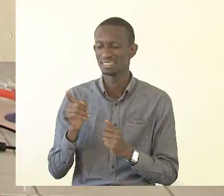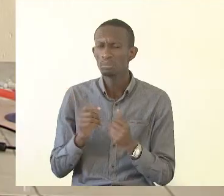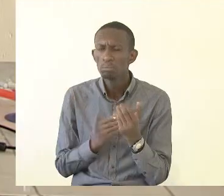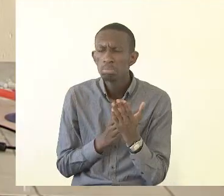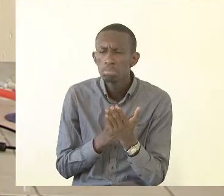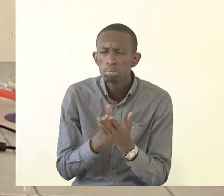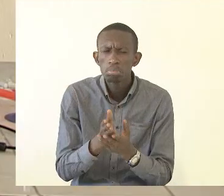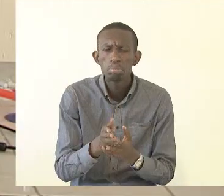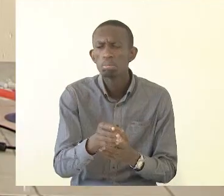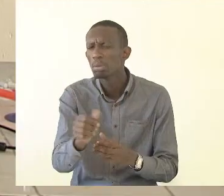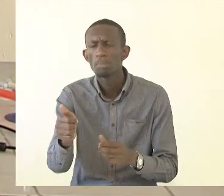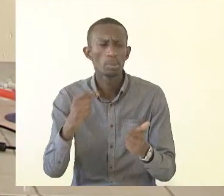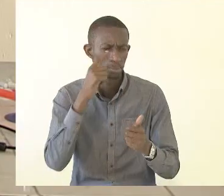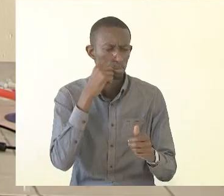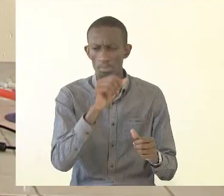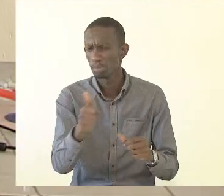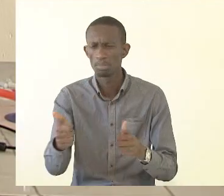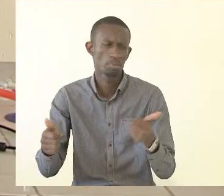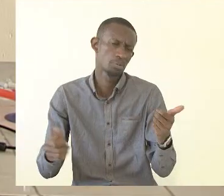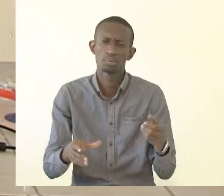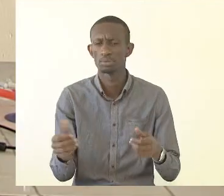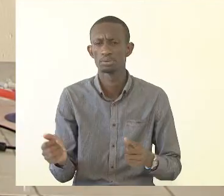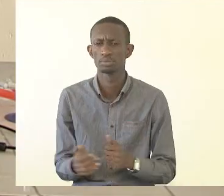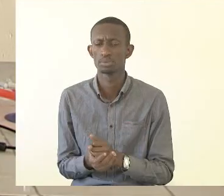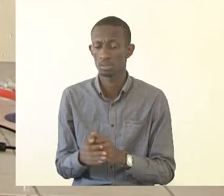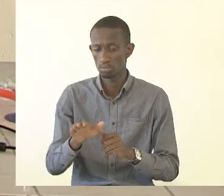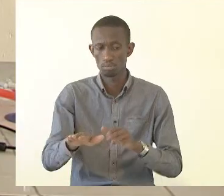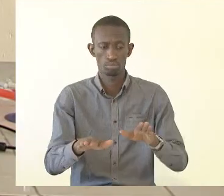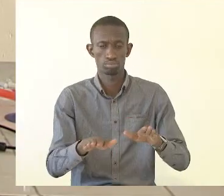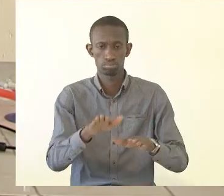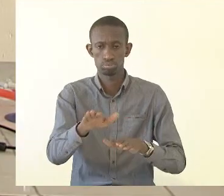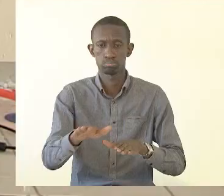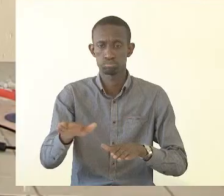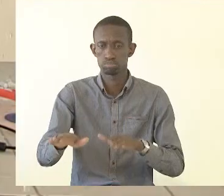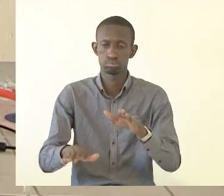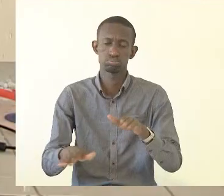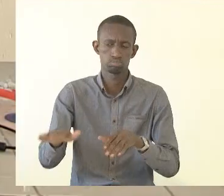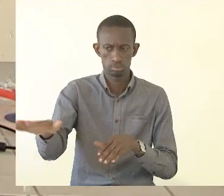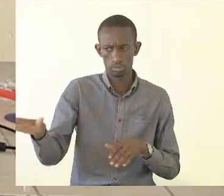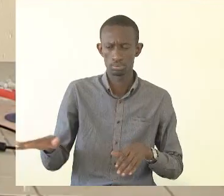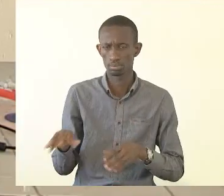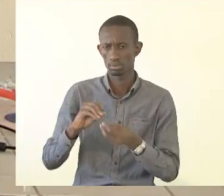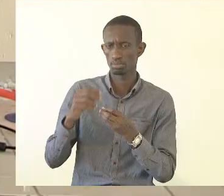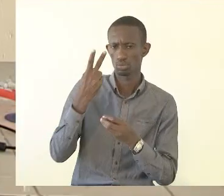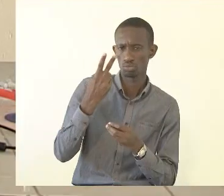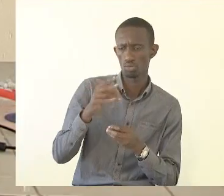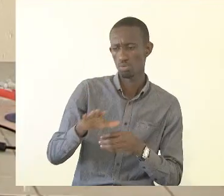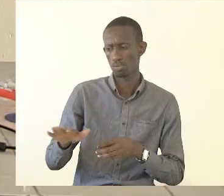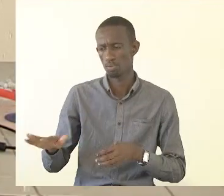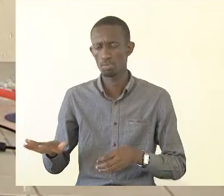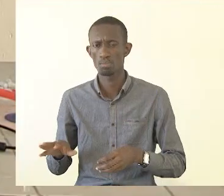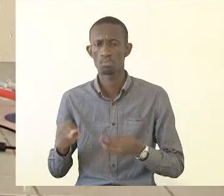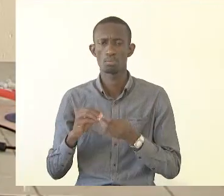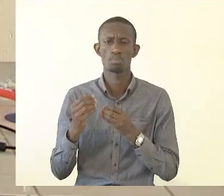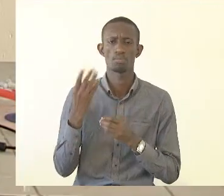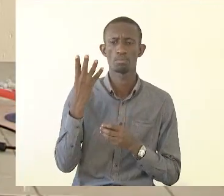to position number 2 and position number 4, the ortho and para positions, remember. So that